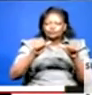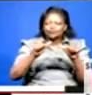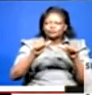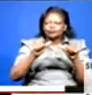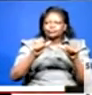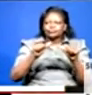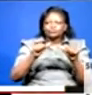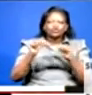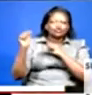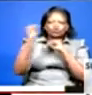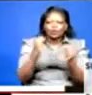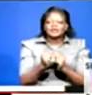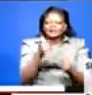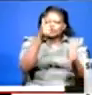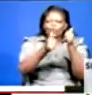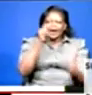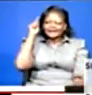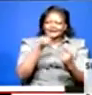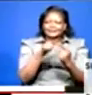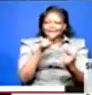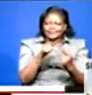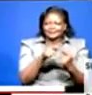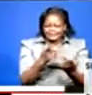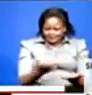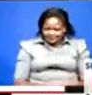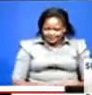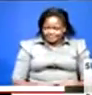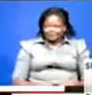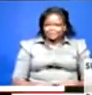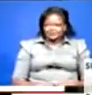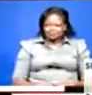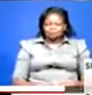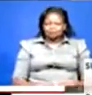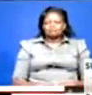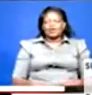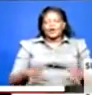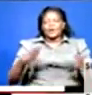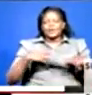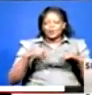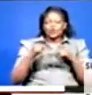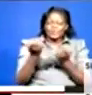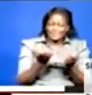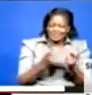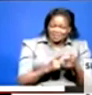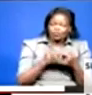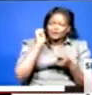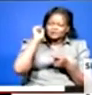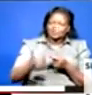Our strategy now is to target the loans. We are calling them livestock loans. And we shall engage